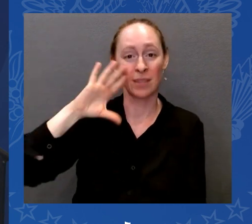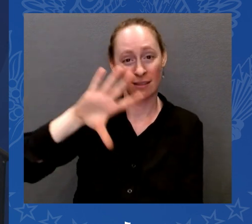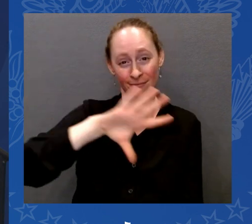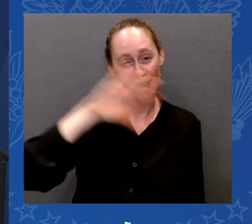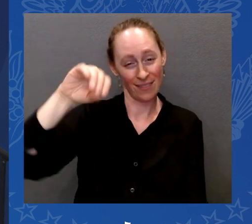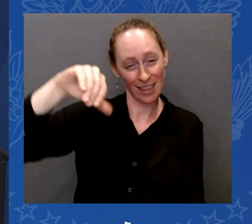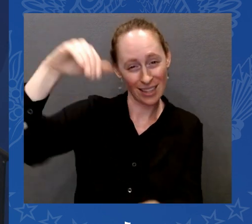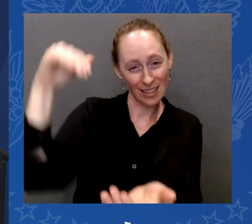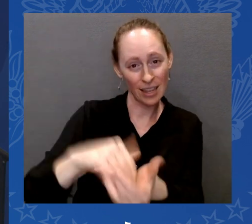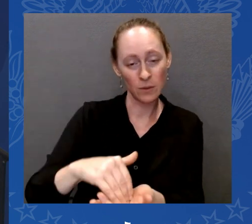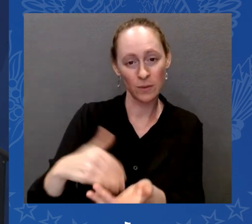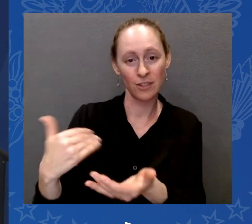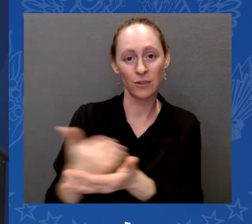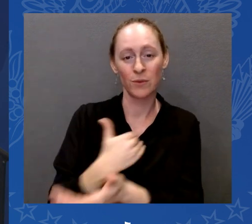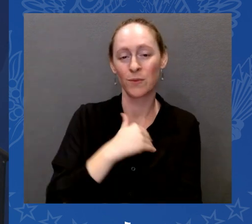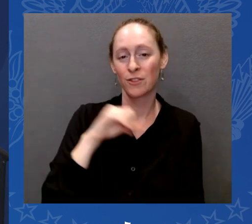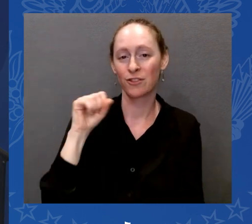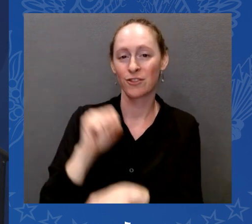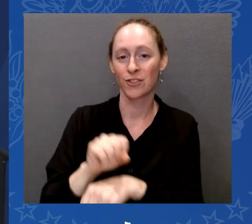fully built,